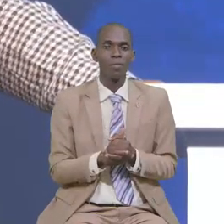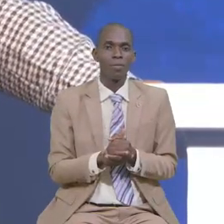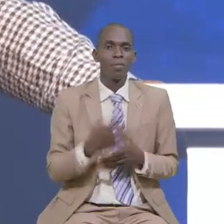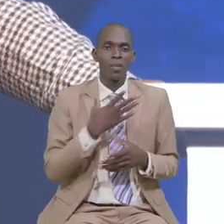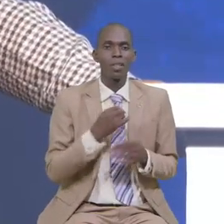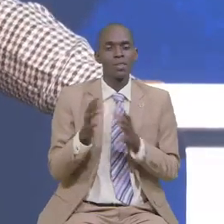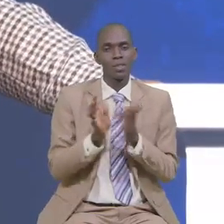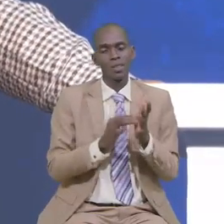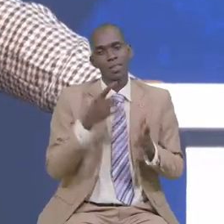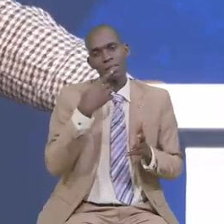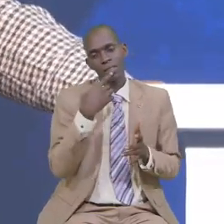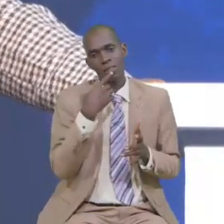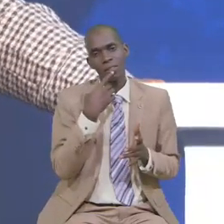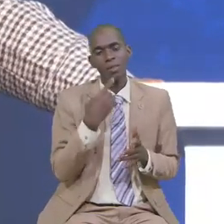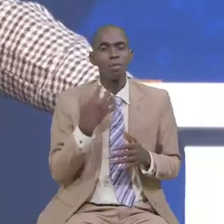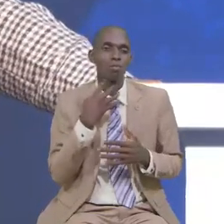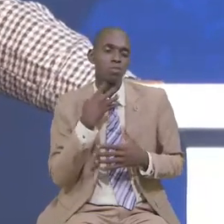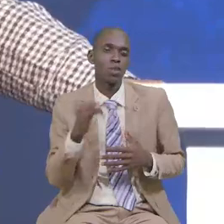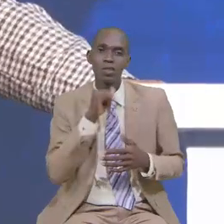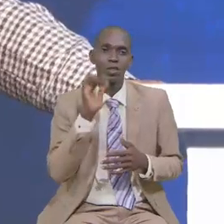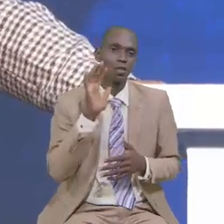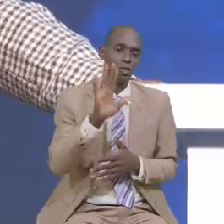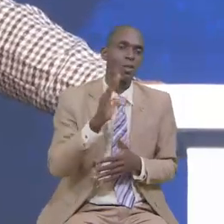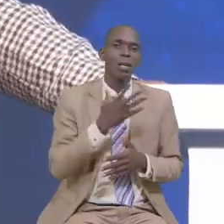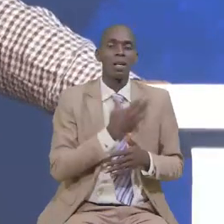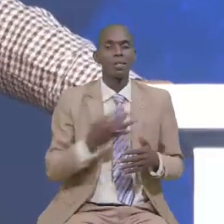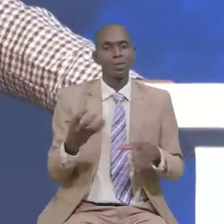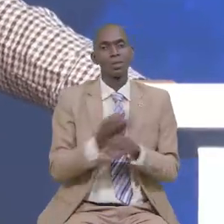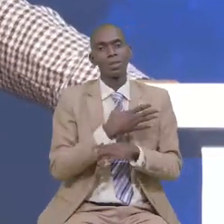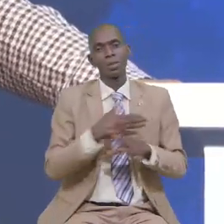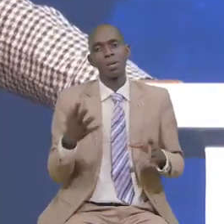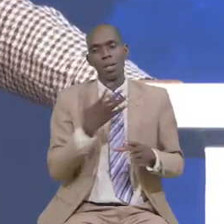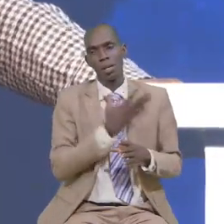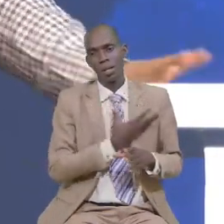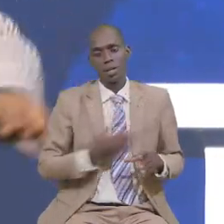said, goiter is not yours. And then he took it away and threw it away.